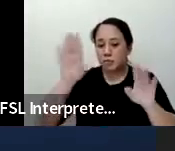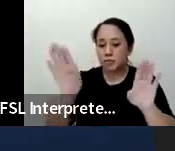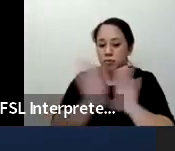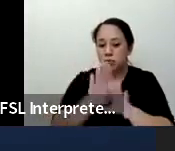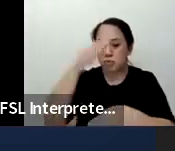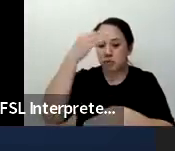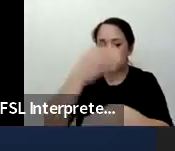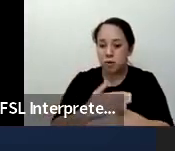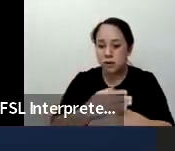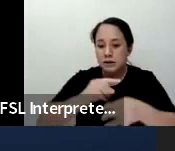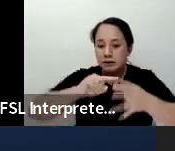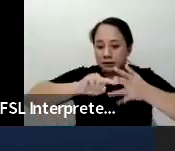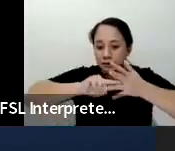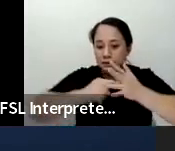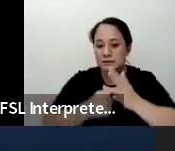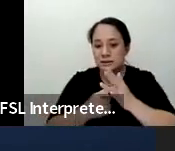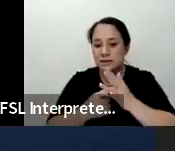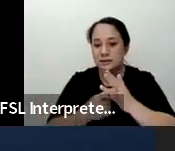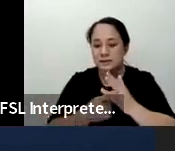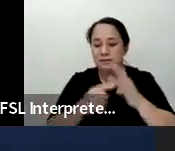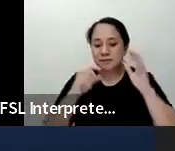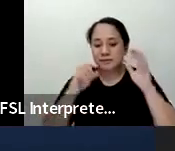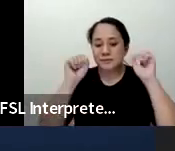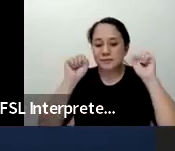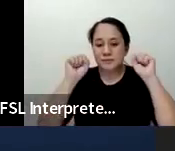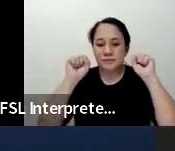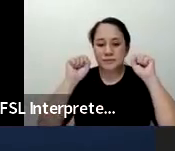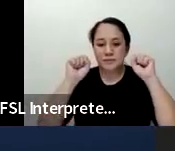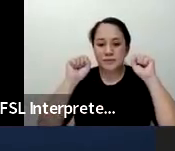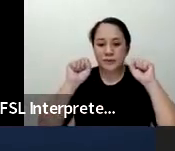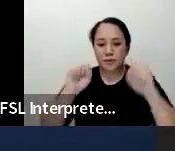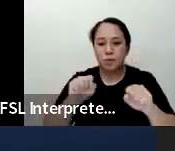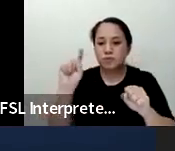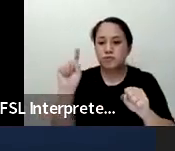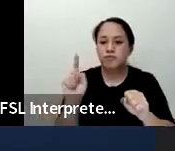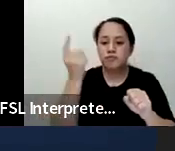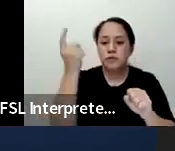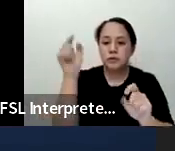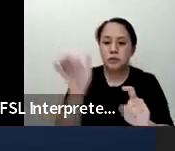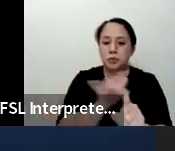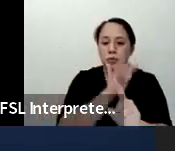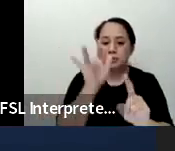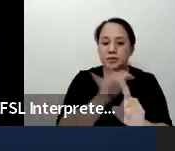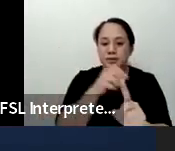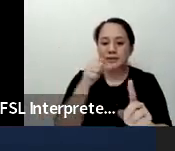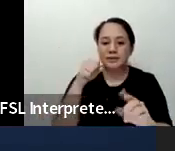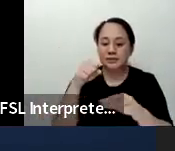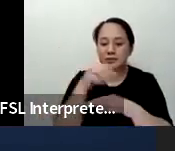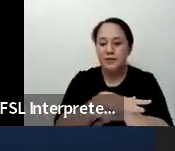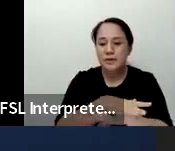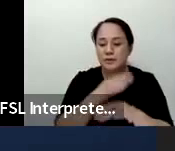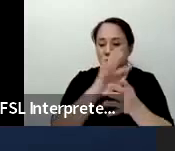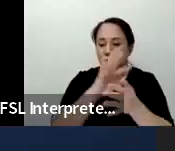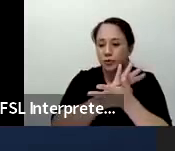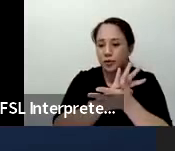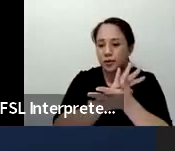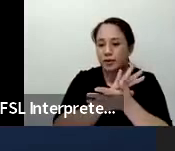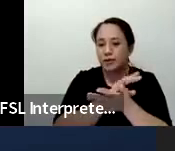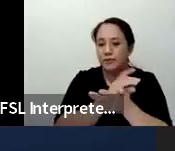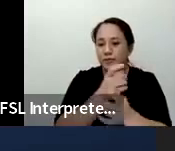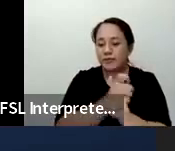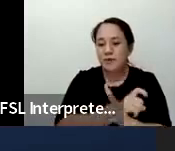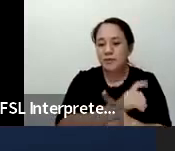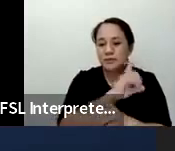of 2020, then the first observed effect of the COVID-19 pandemic is from